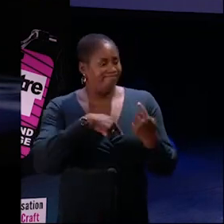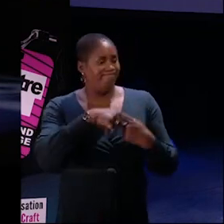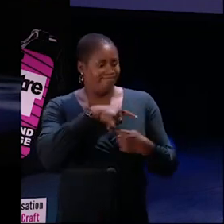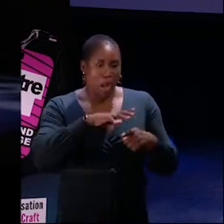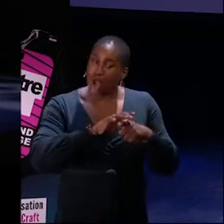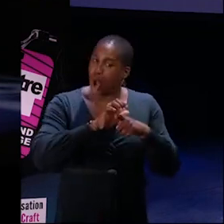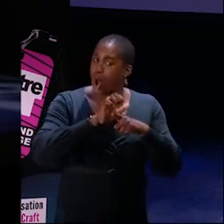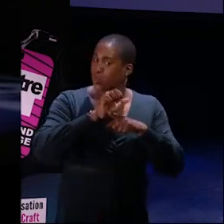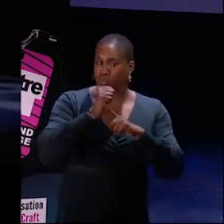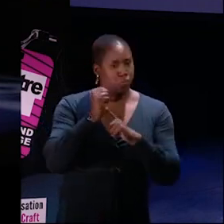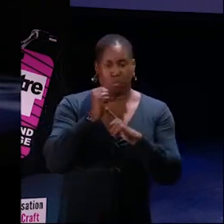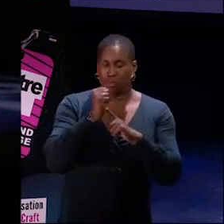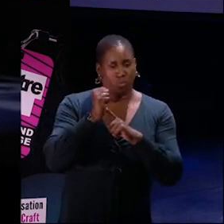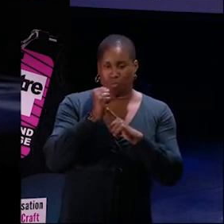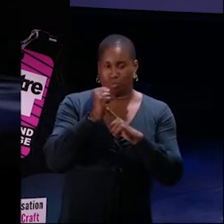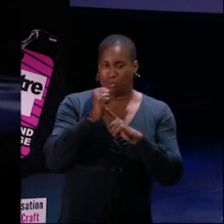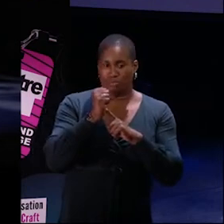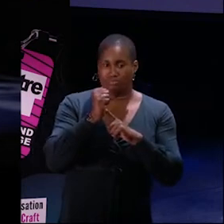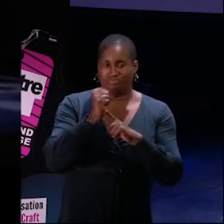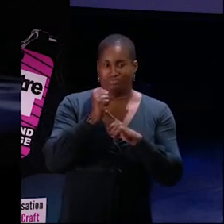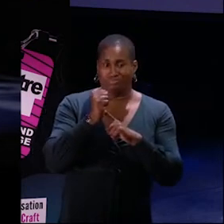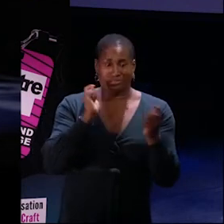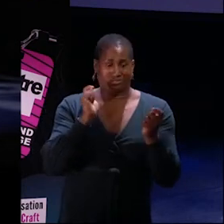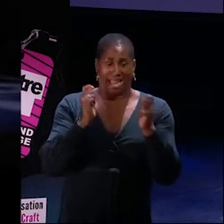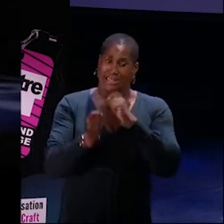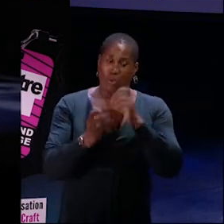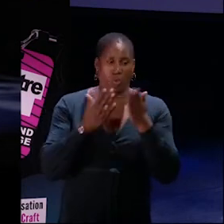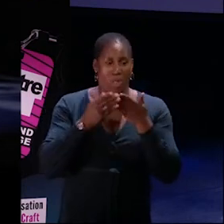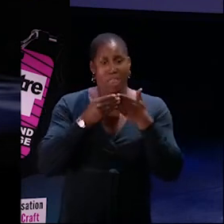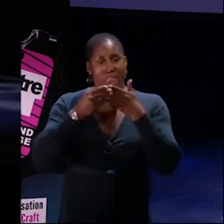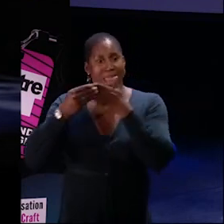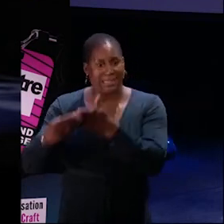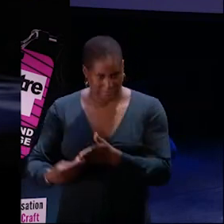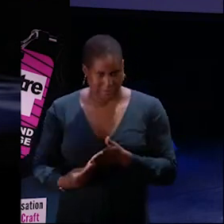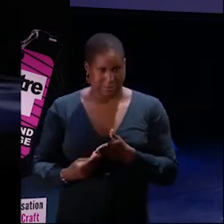culture, our culture broadly, doesn't sort of lead the way.